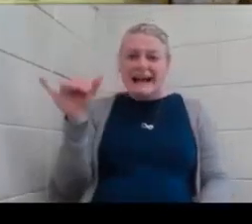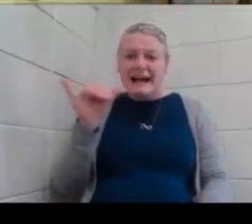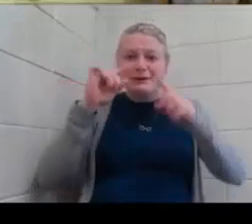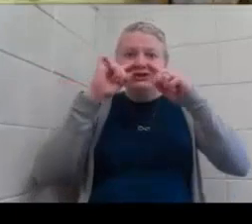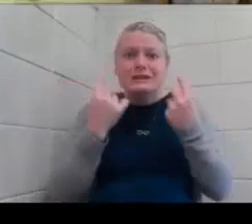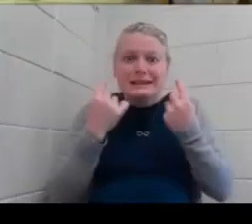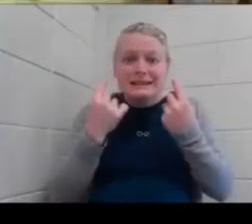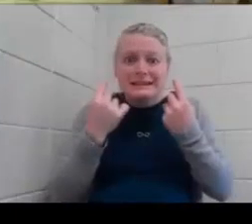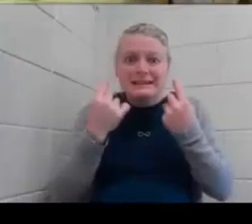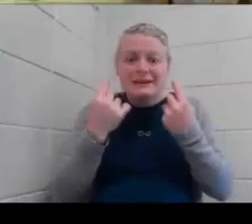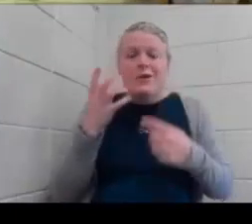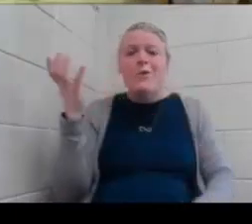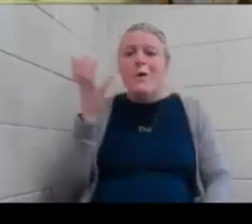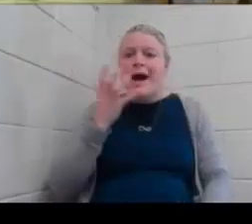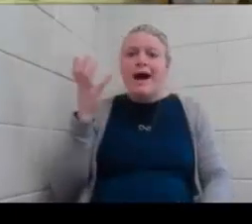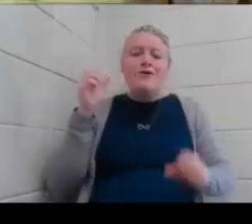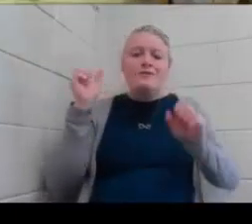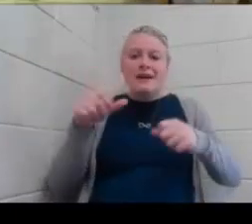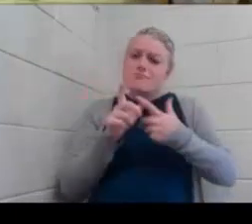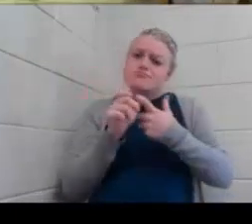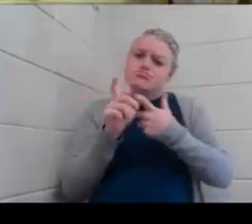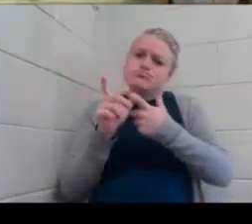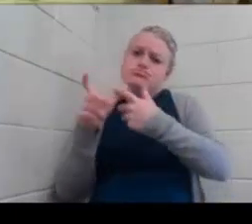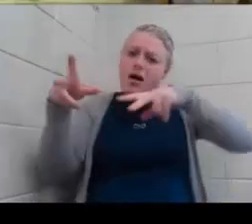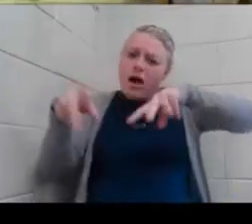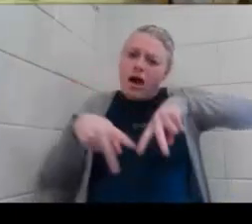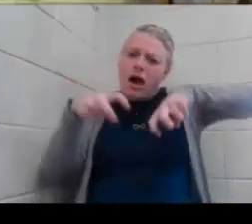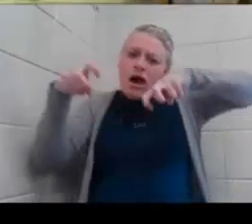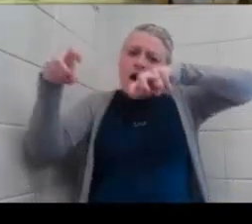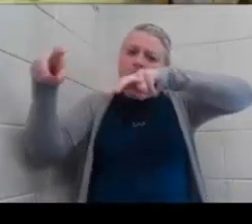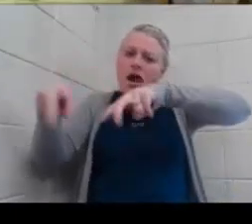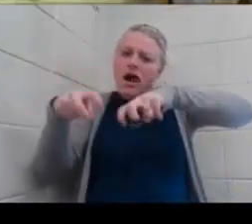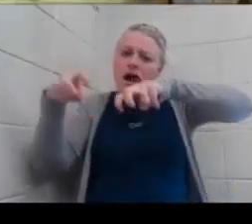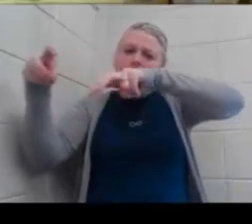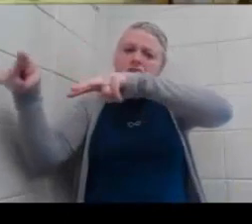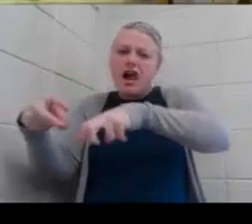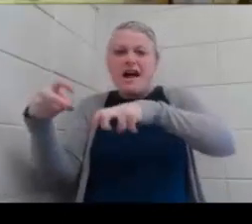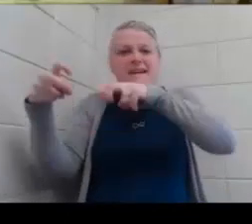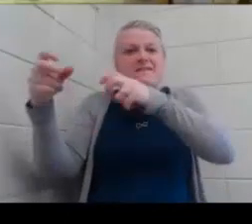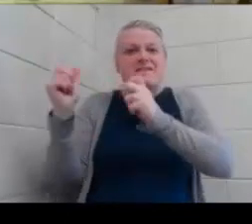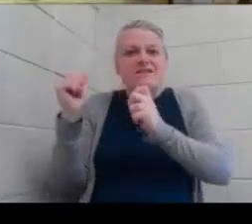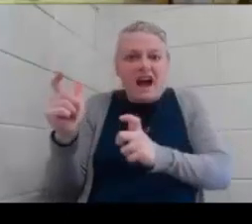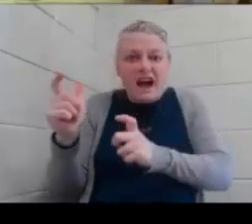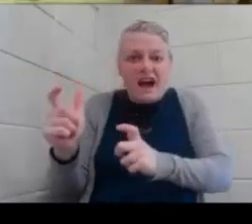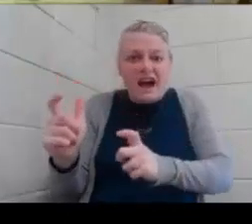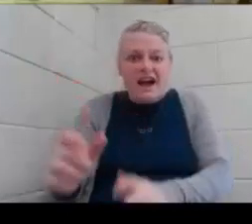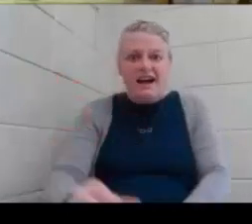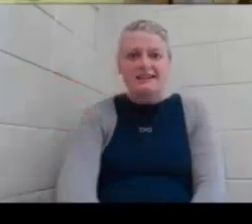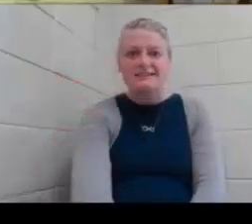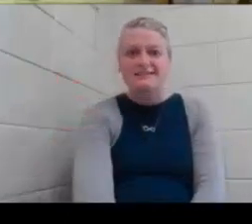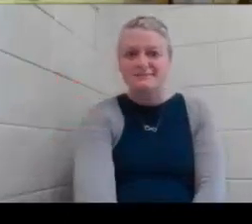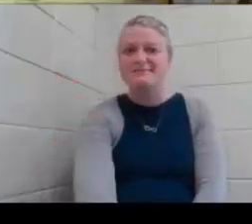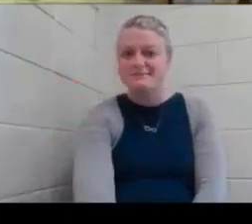This dog's body is like a cheetah. Wow, it can run so fast and stretch